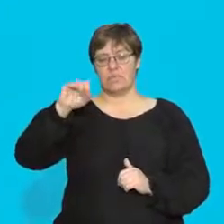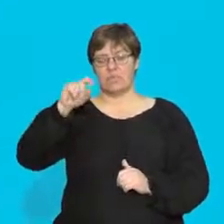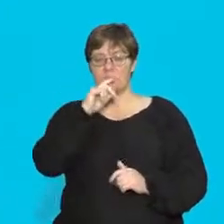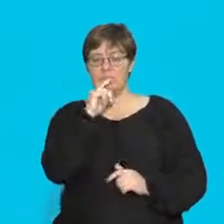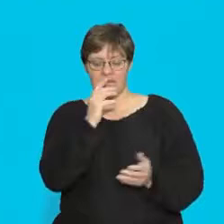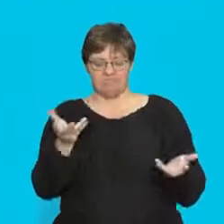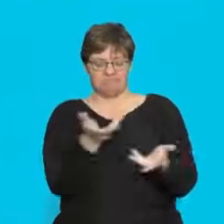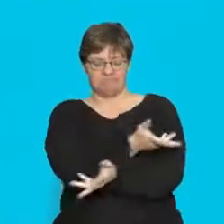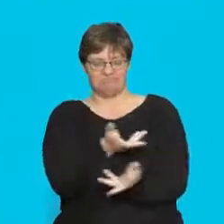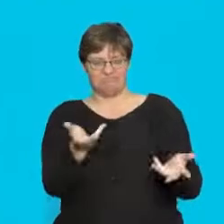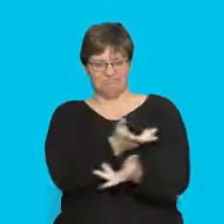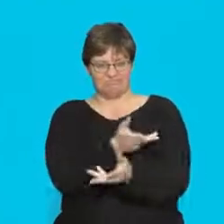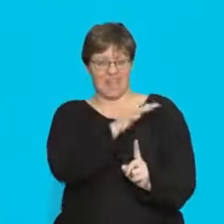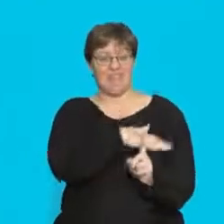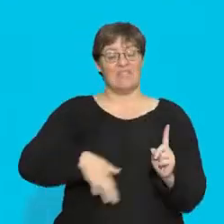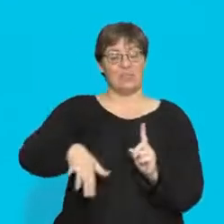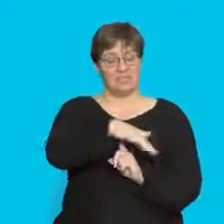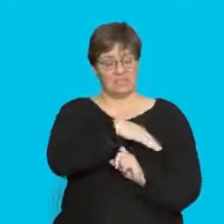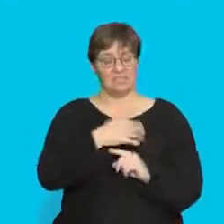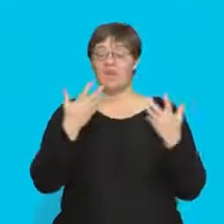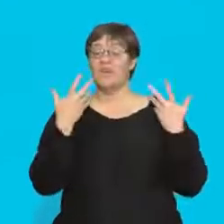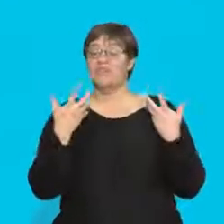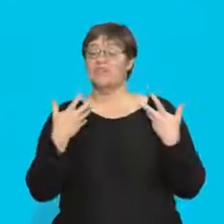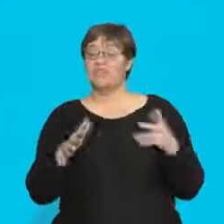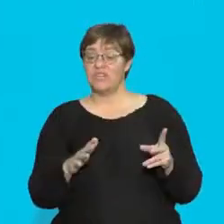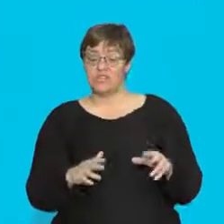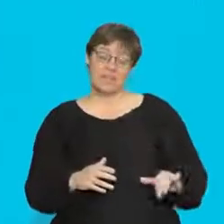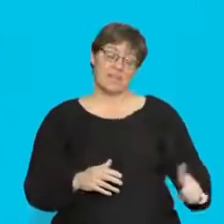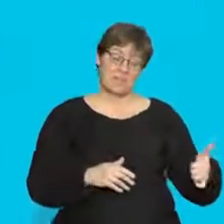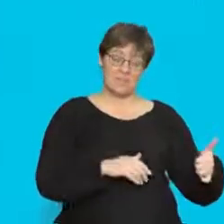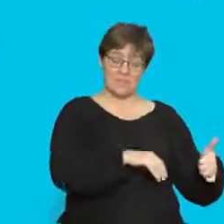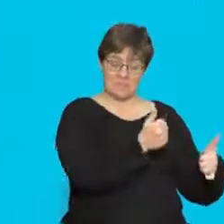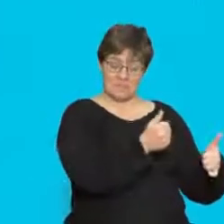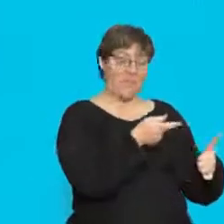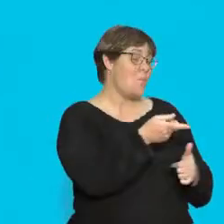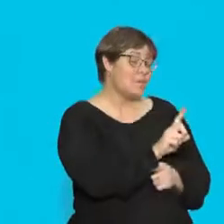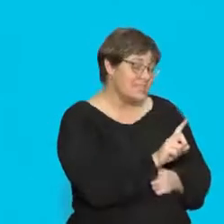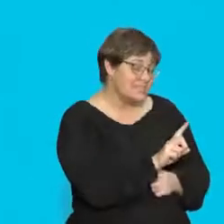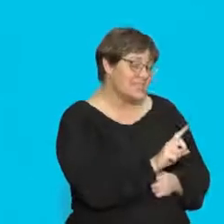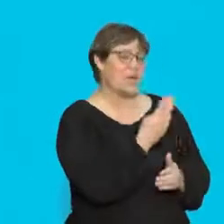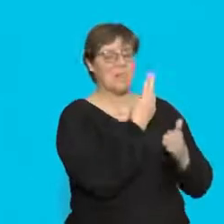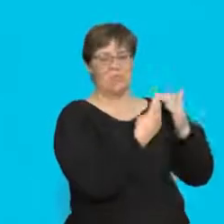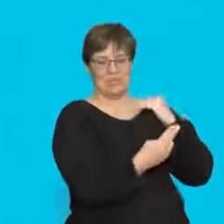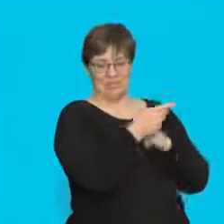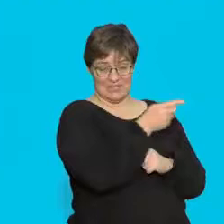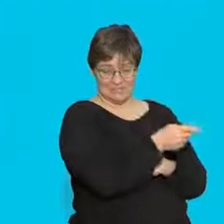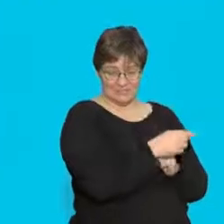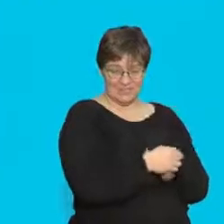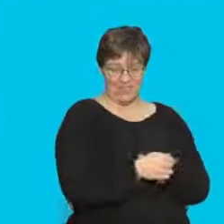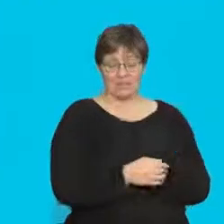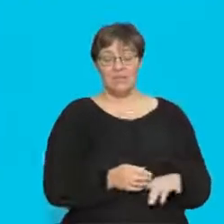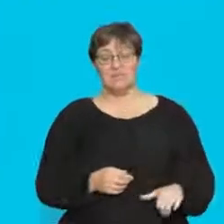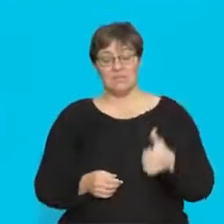different interactions in the environment. And so far, we've learned about thumbs up, thumbs up. What was that? Of course,